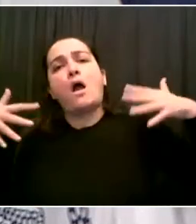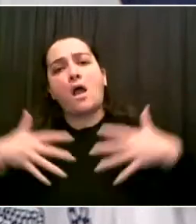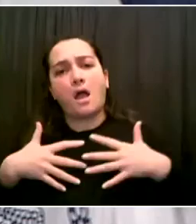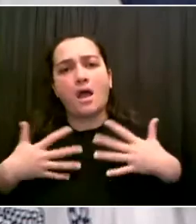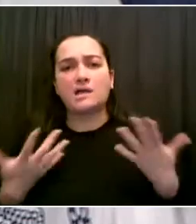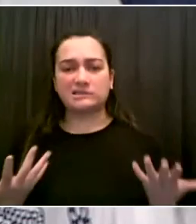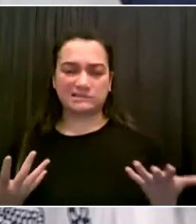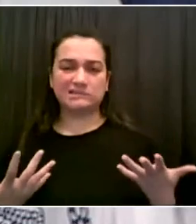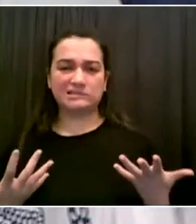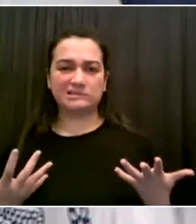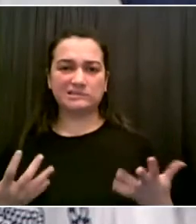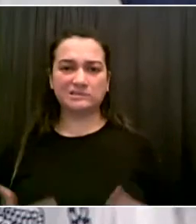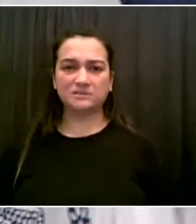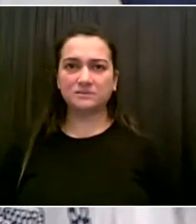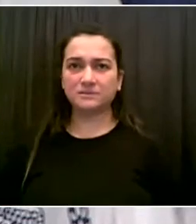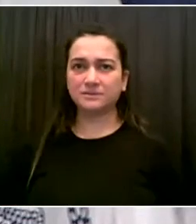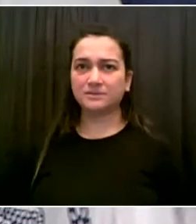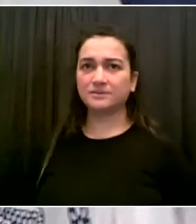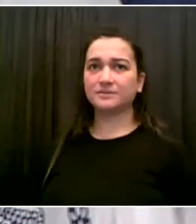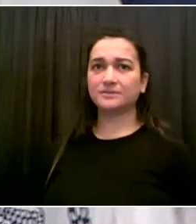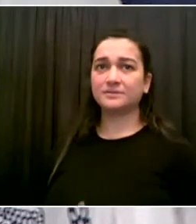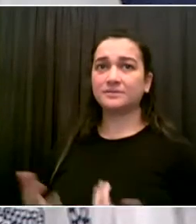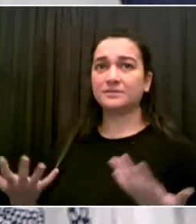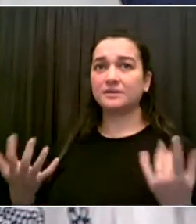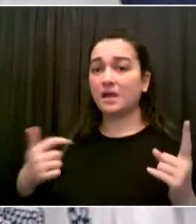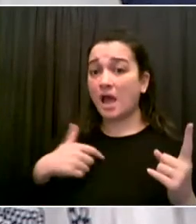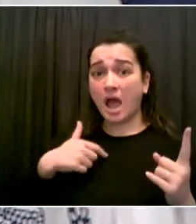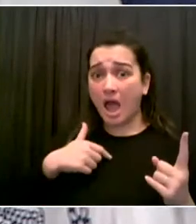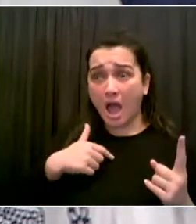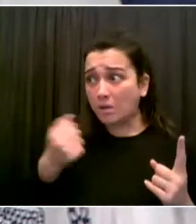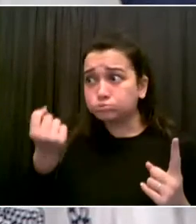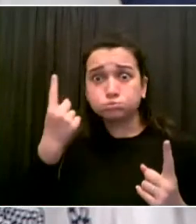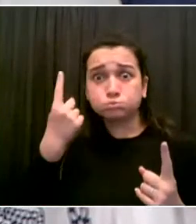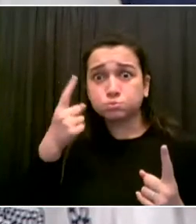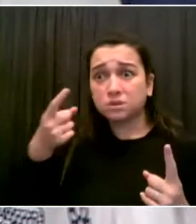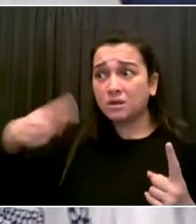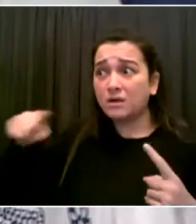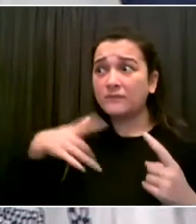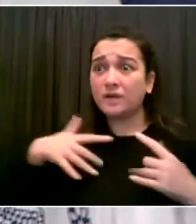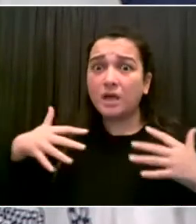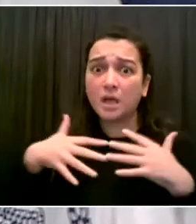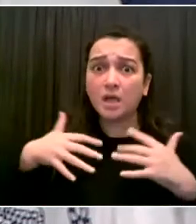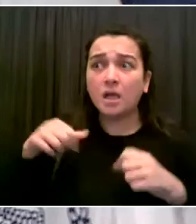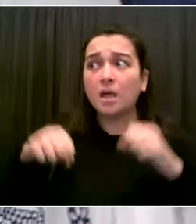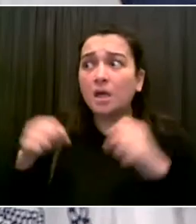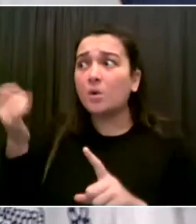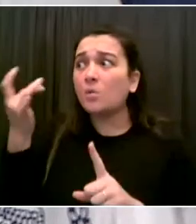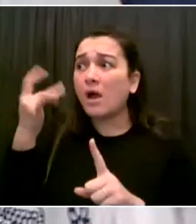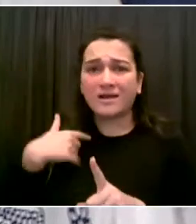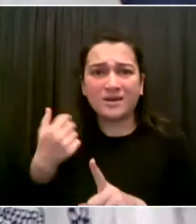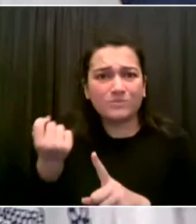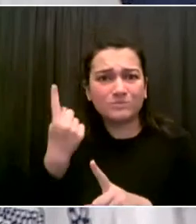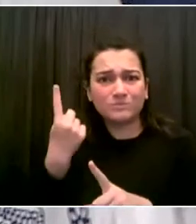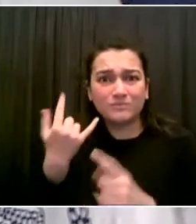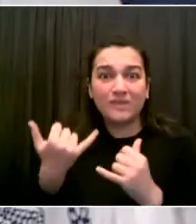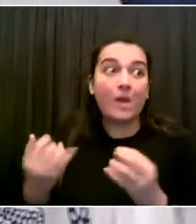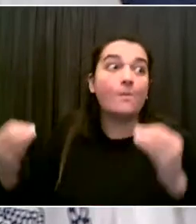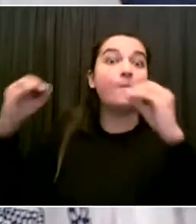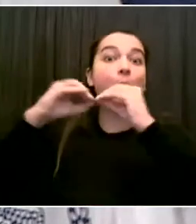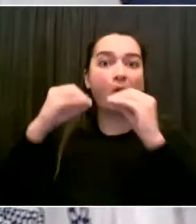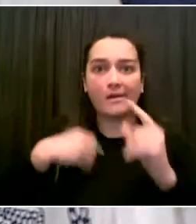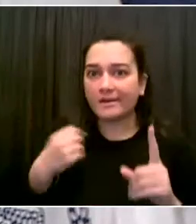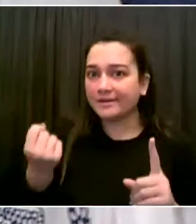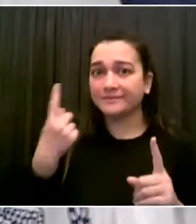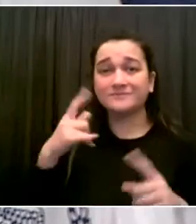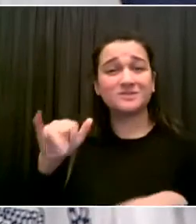of vaccination, back going all the way to December. There's been hesitation, some concern, some